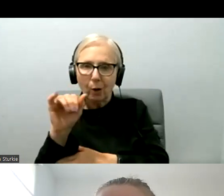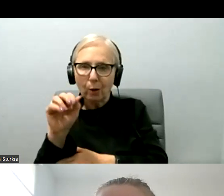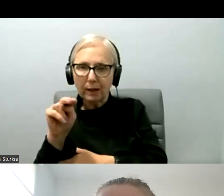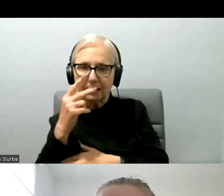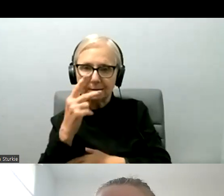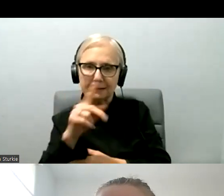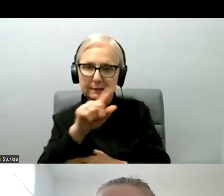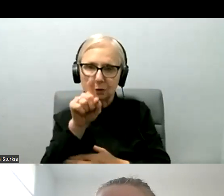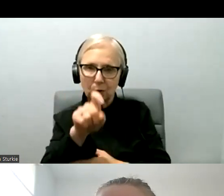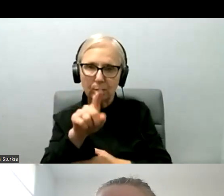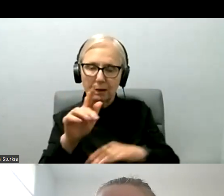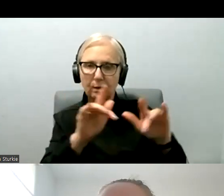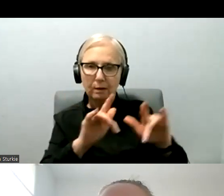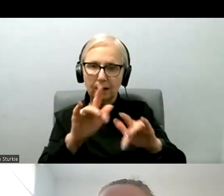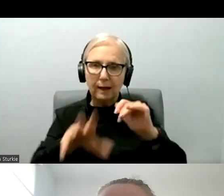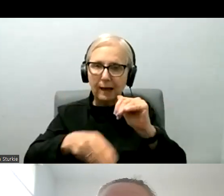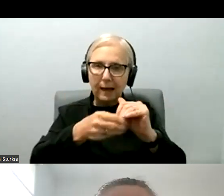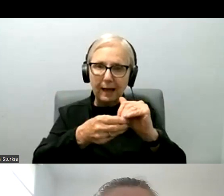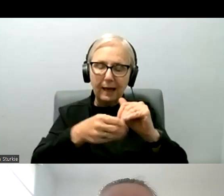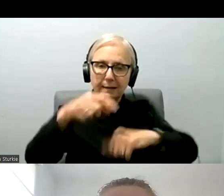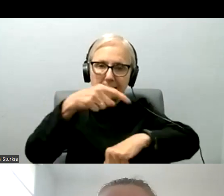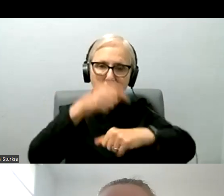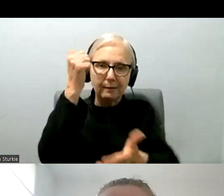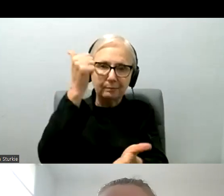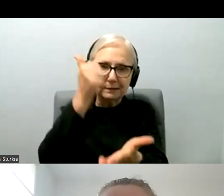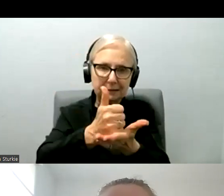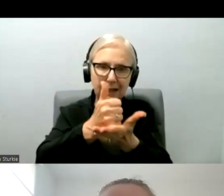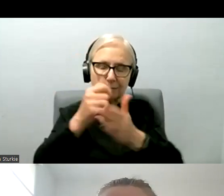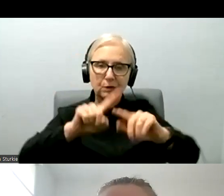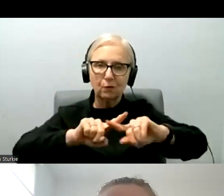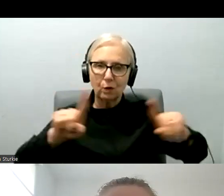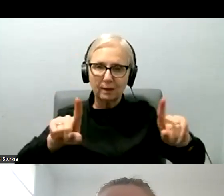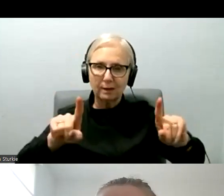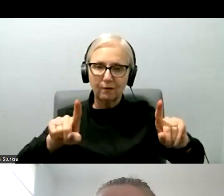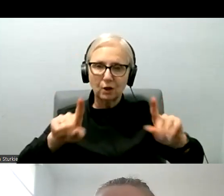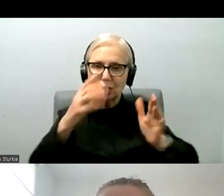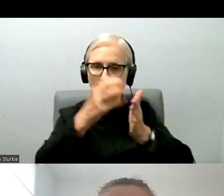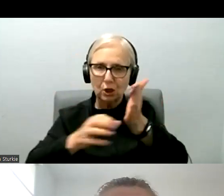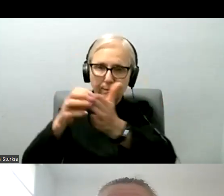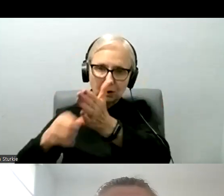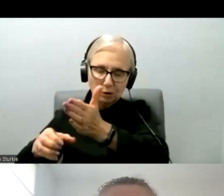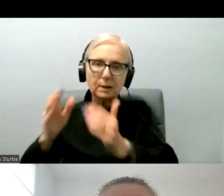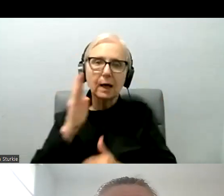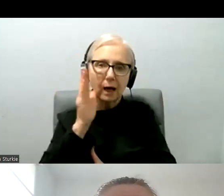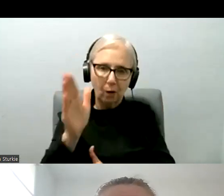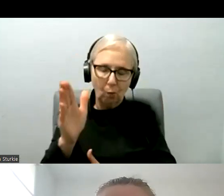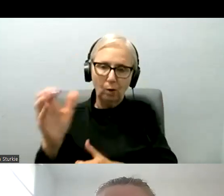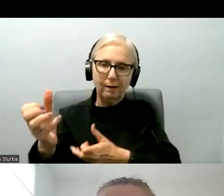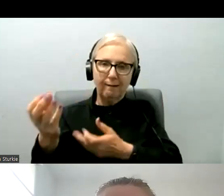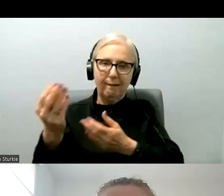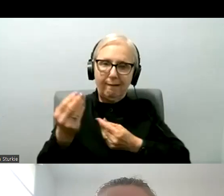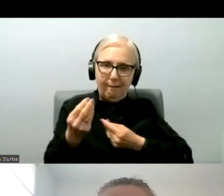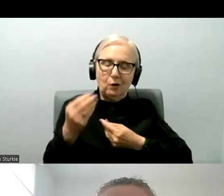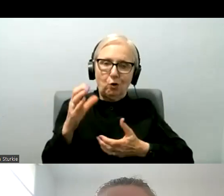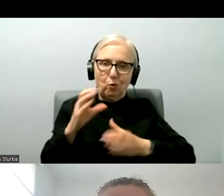about the recording. Could you please add timestamps for the different chapters? That is a brilliant suggestion. I will bring that back to our communications team and see if they can do